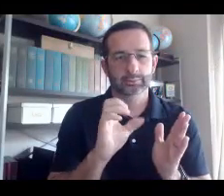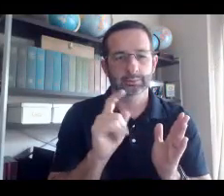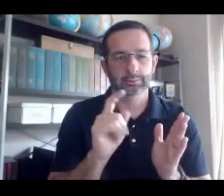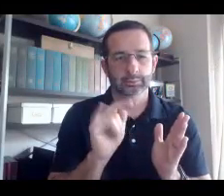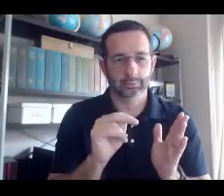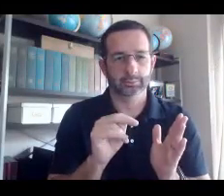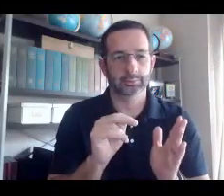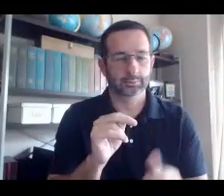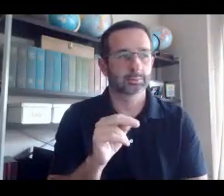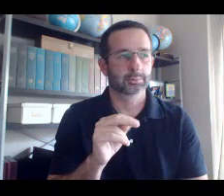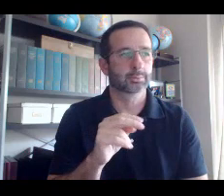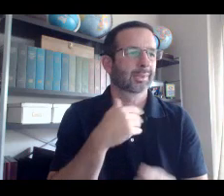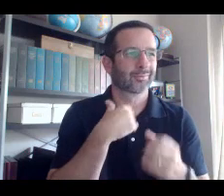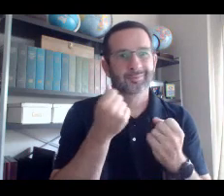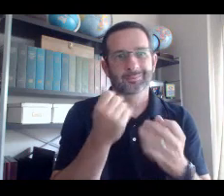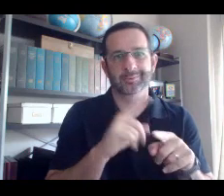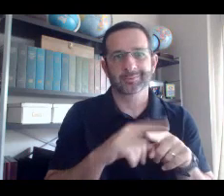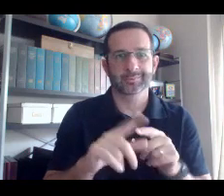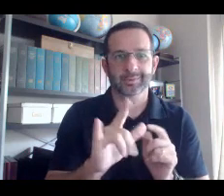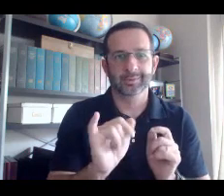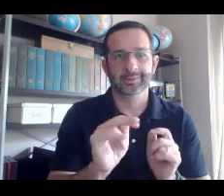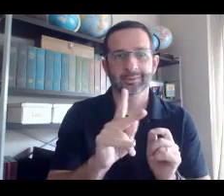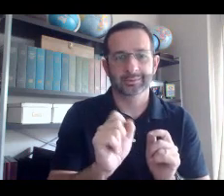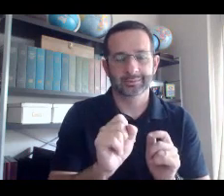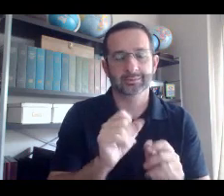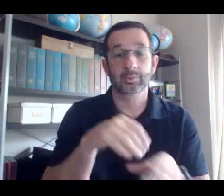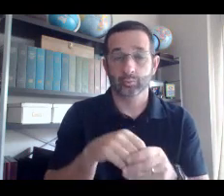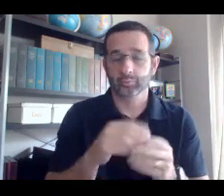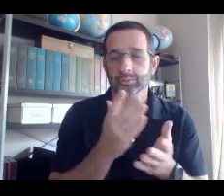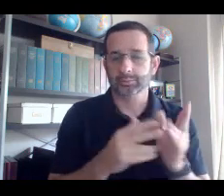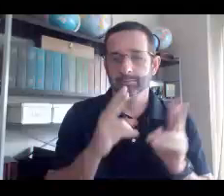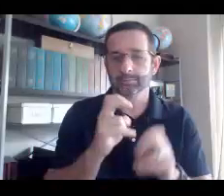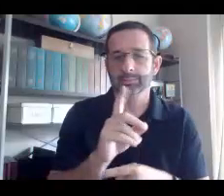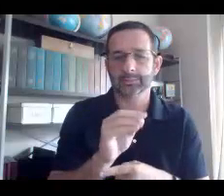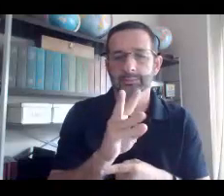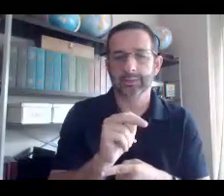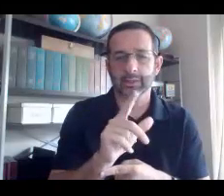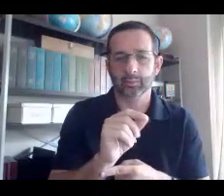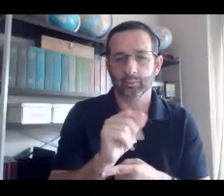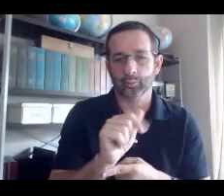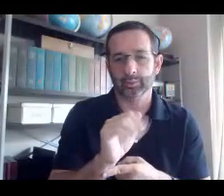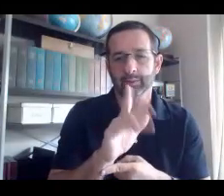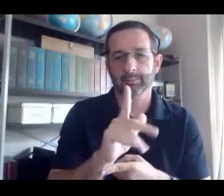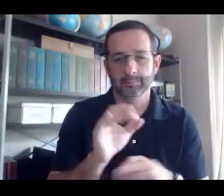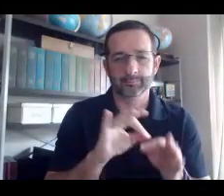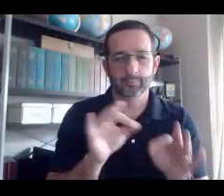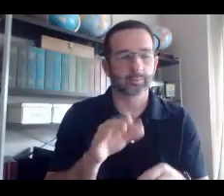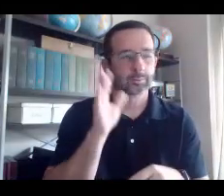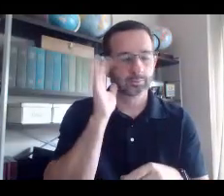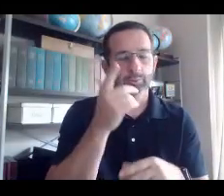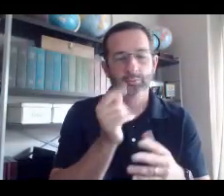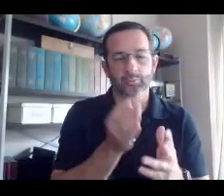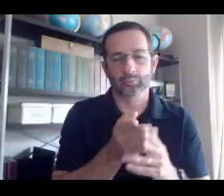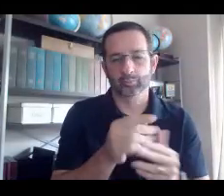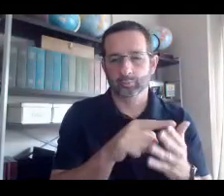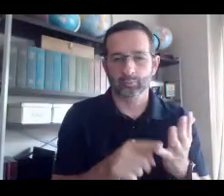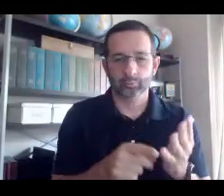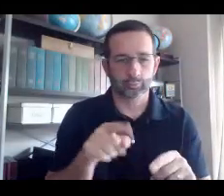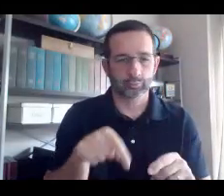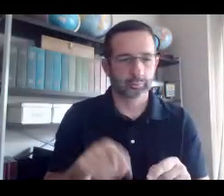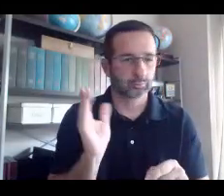and then you'd be able to see the award section. There's also a variety of links that are there as well